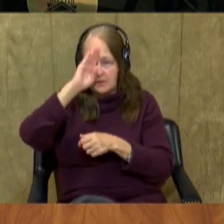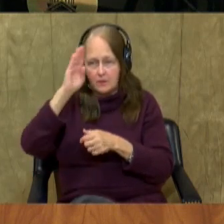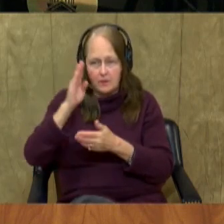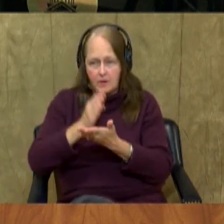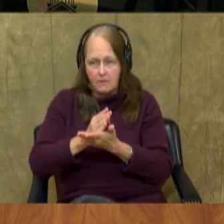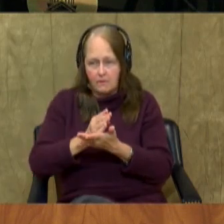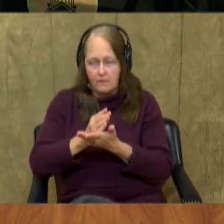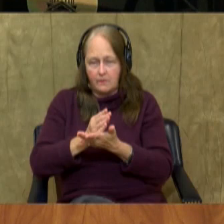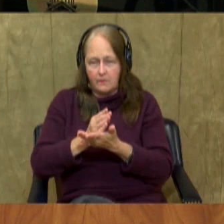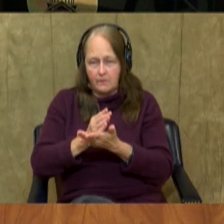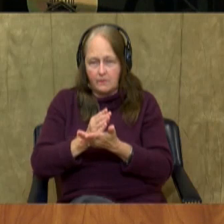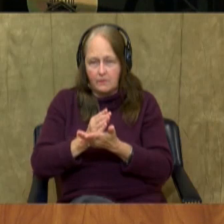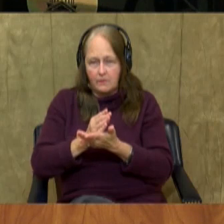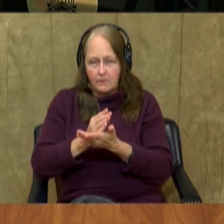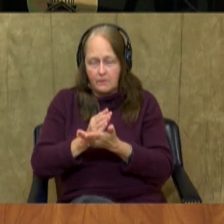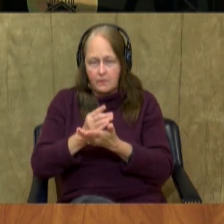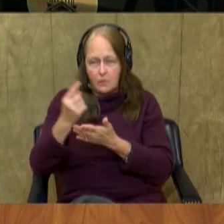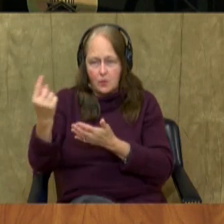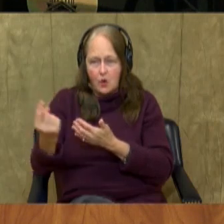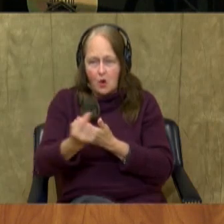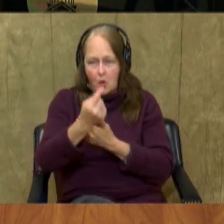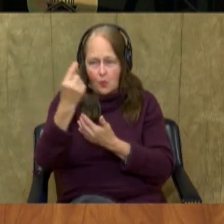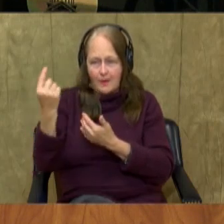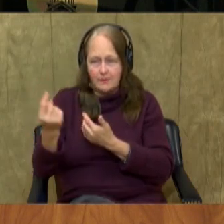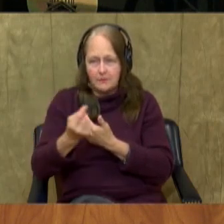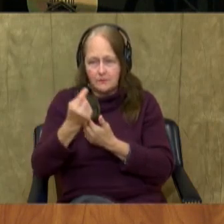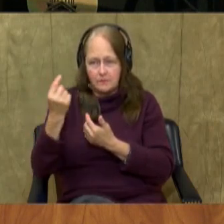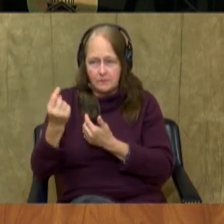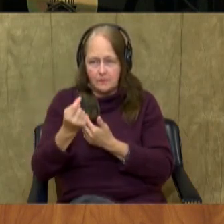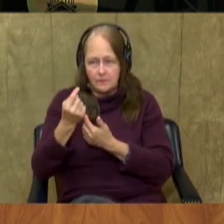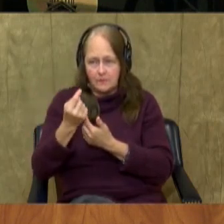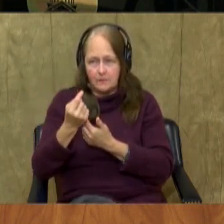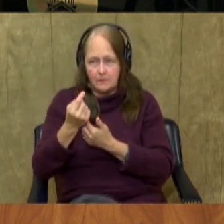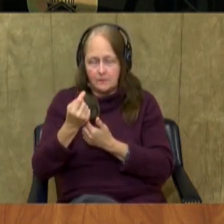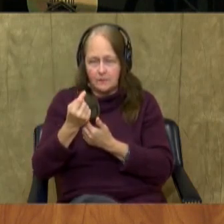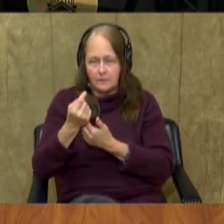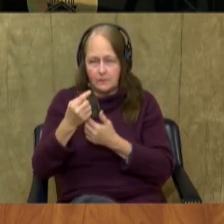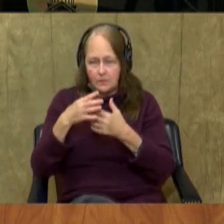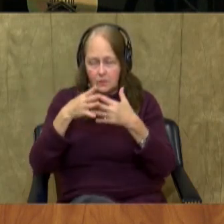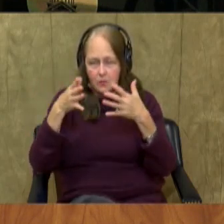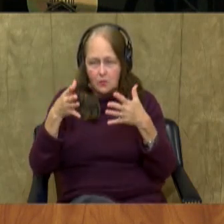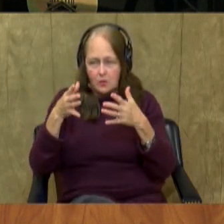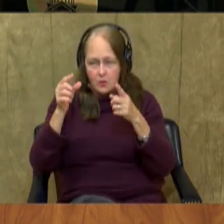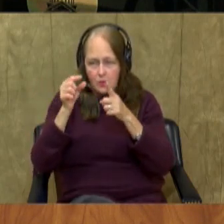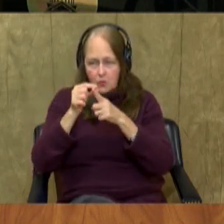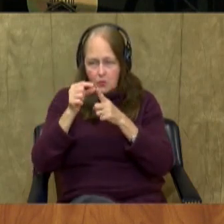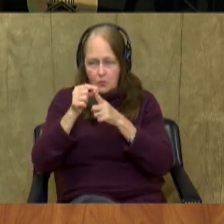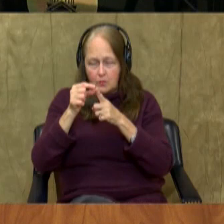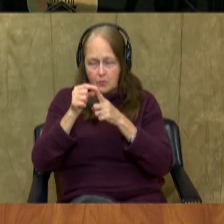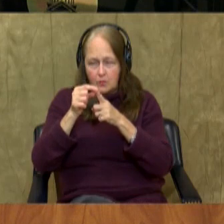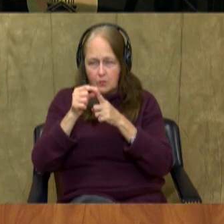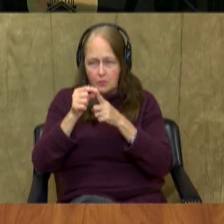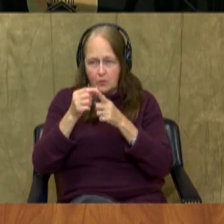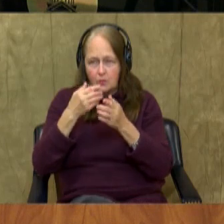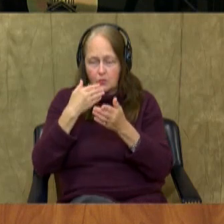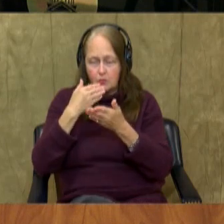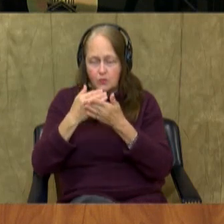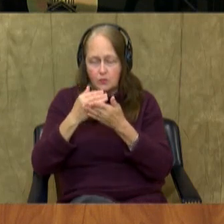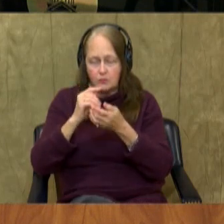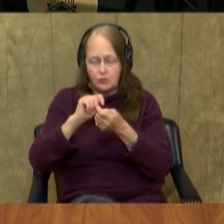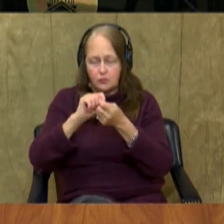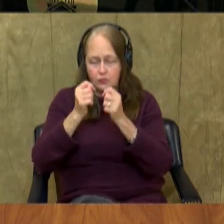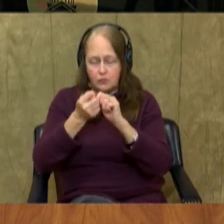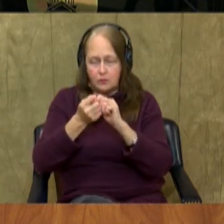never, and always. Now, a lot of these words definitely are good